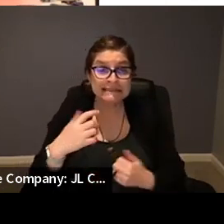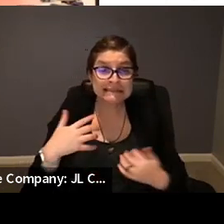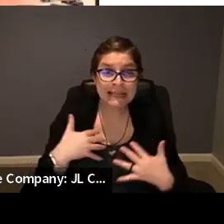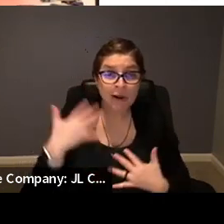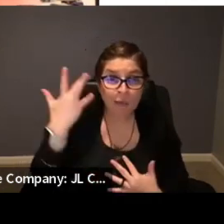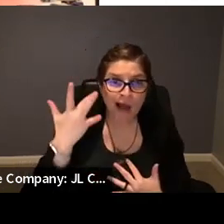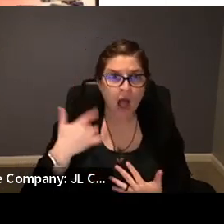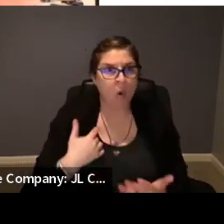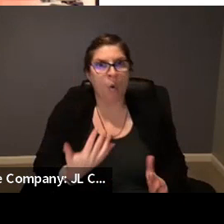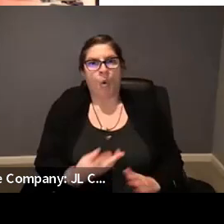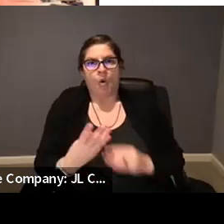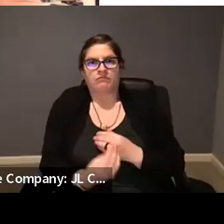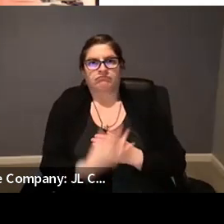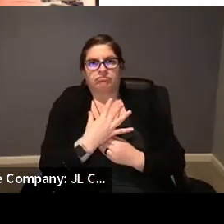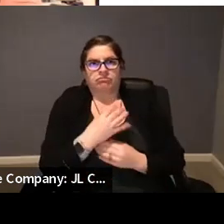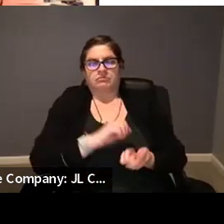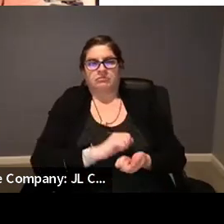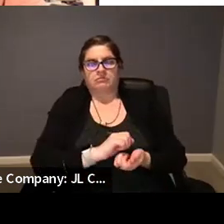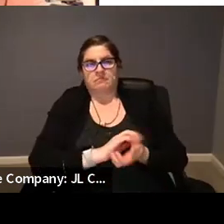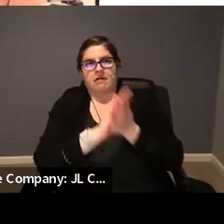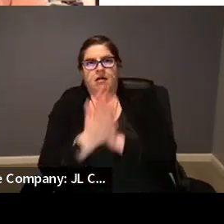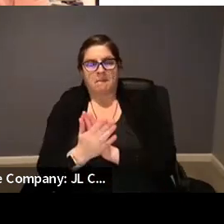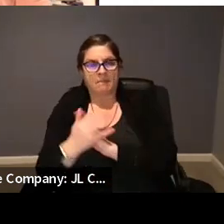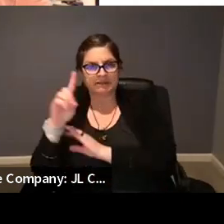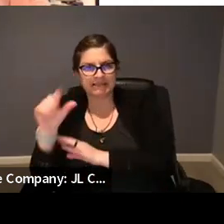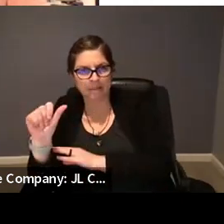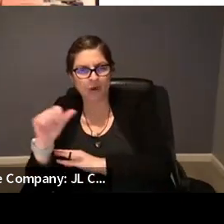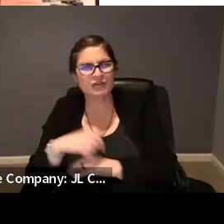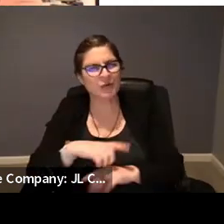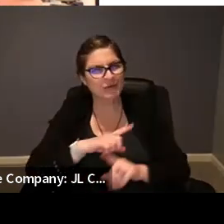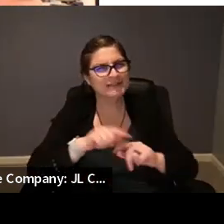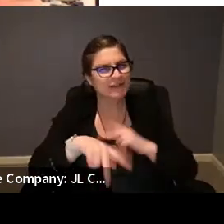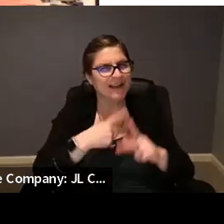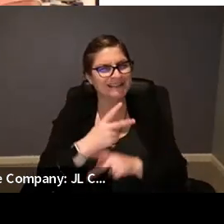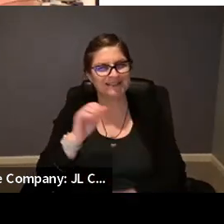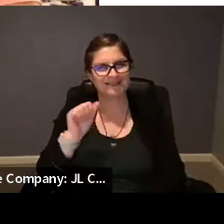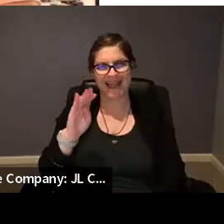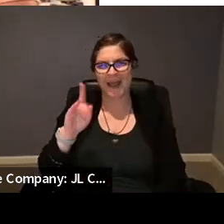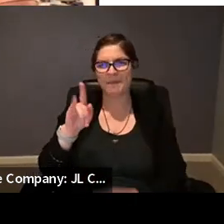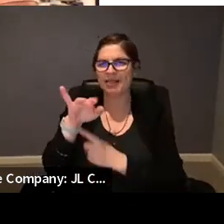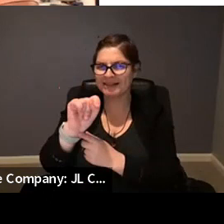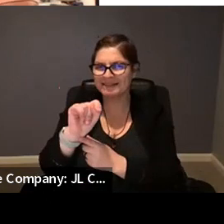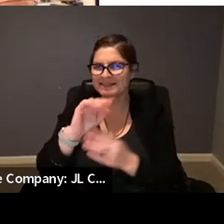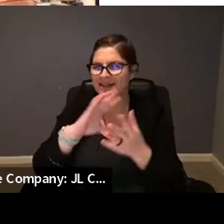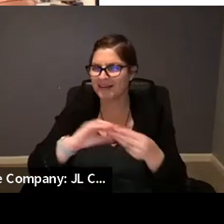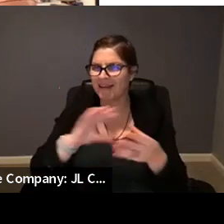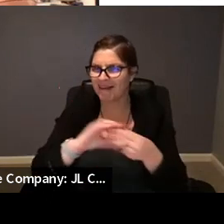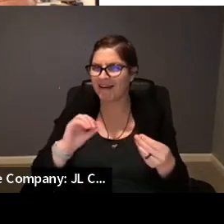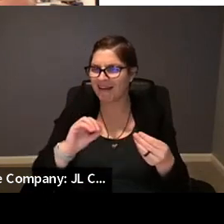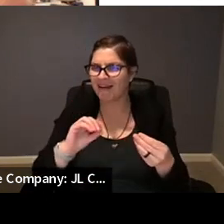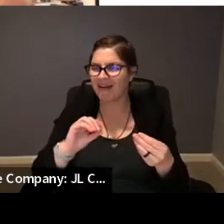you to become disabled. So two very different types of ableist narrative. And I'm wondering how you've